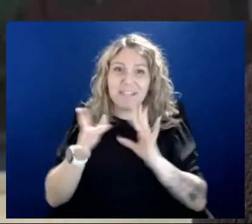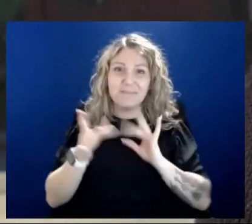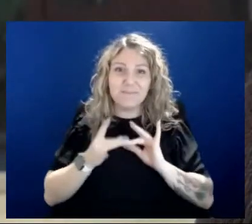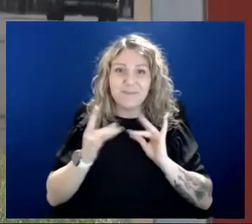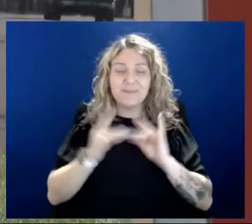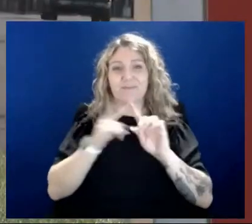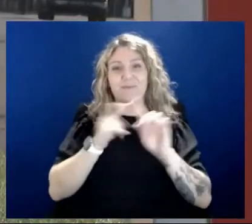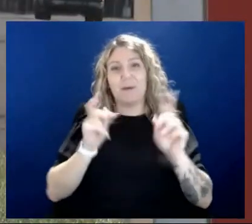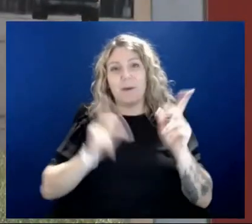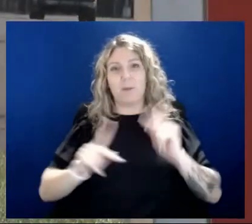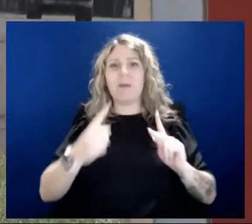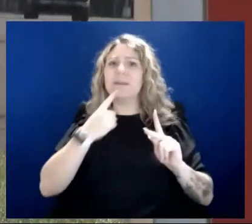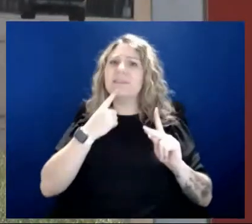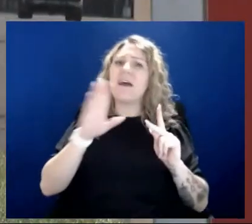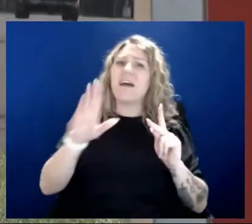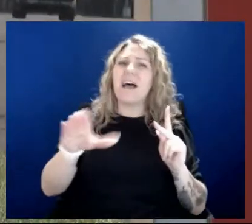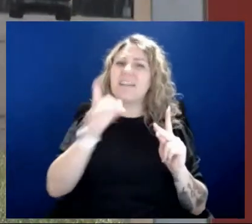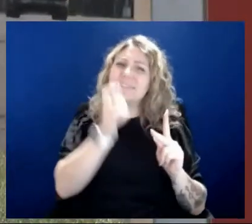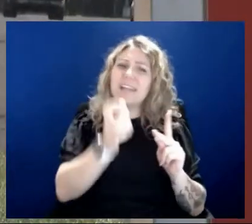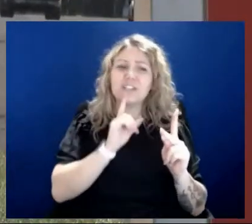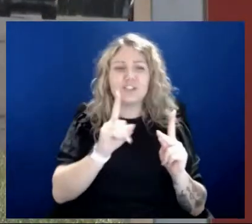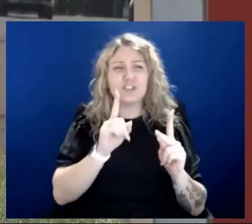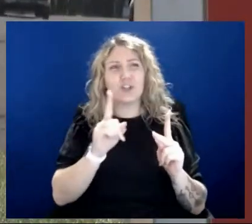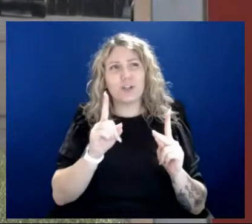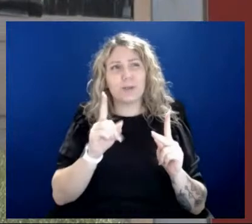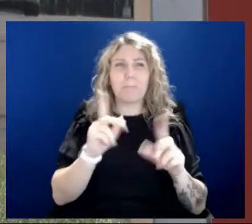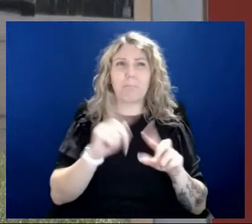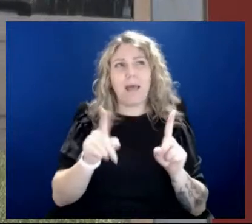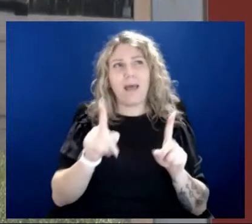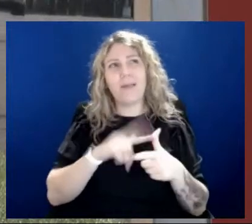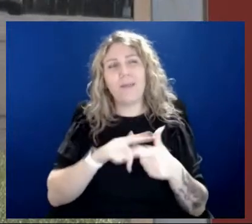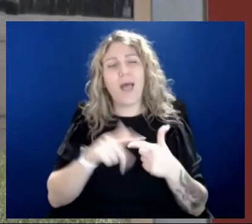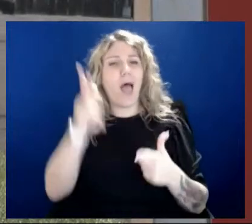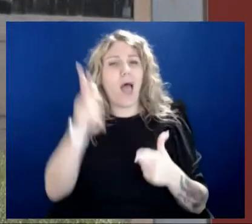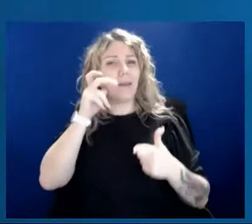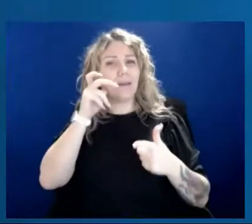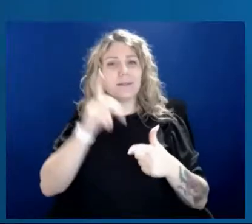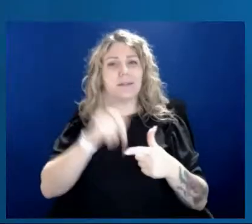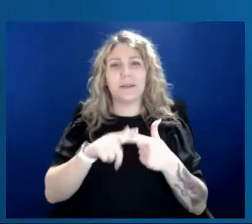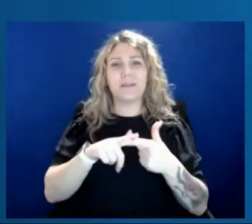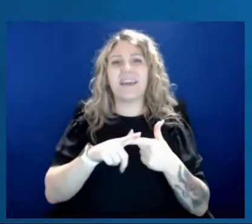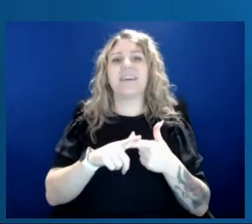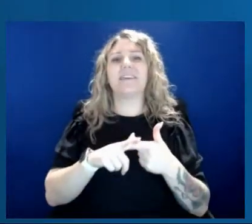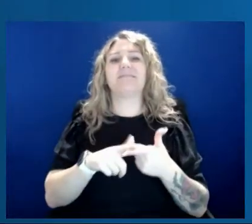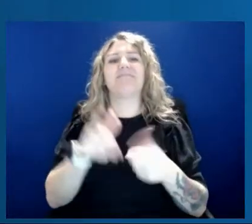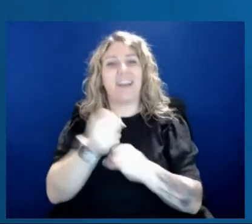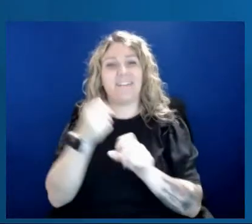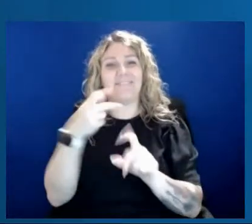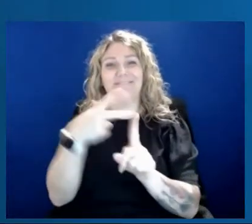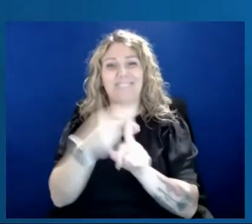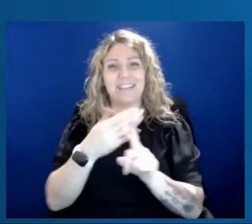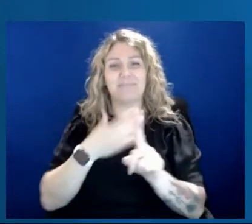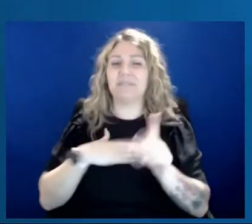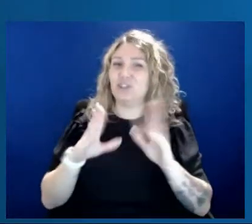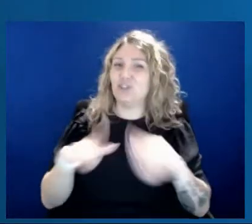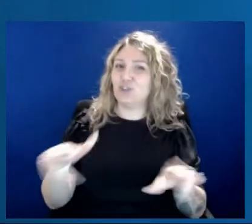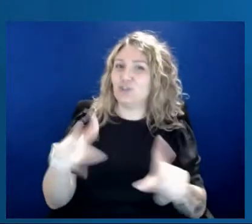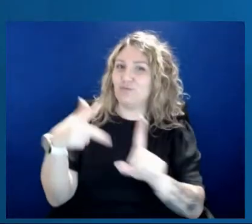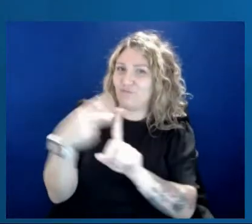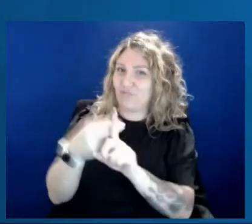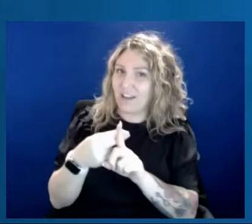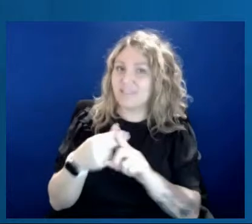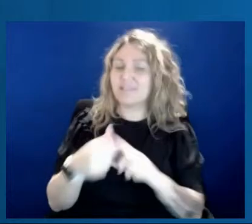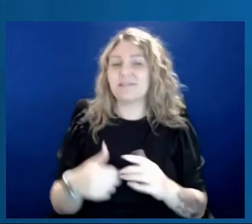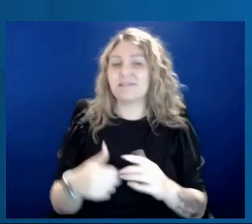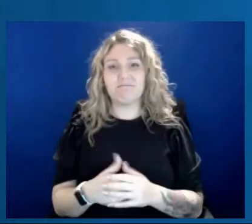saying, I wasn't sure, but then I listened to it and I got vaccinated. I got my children vaccinated. So we've